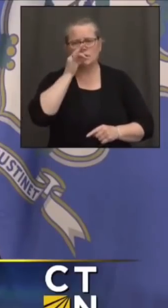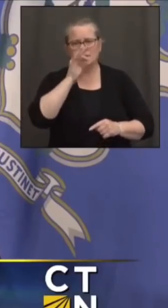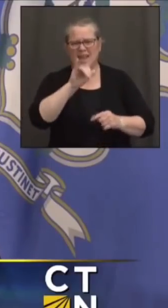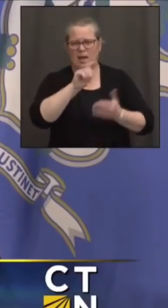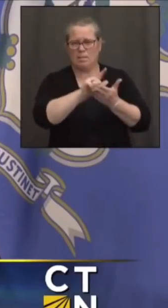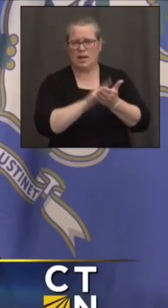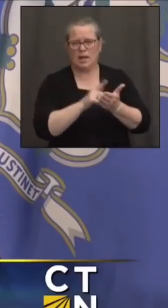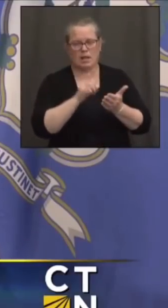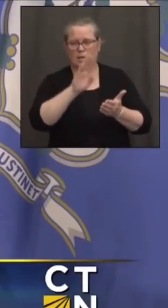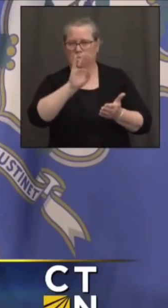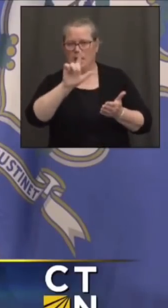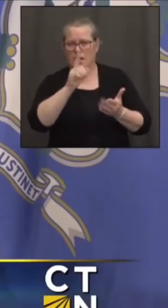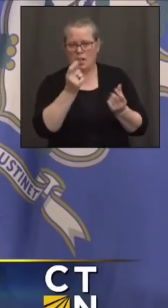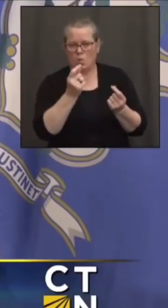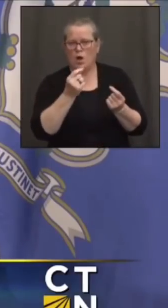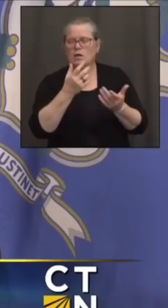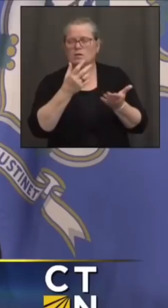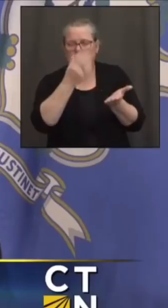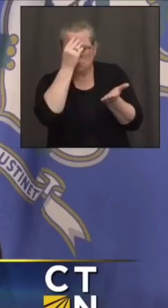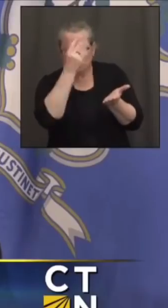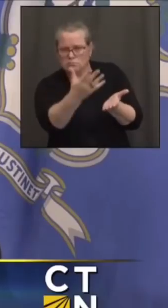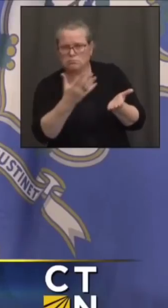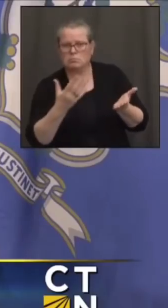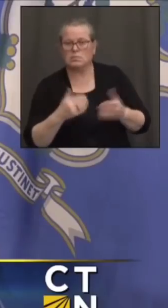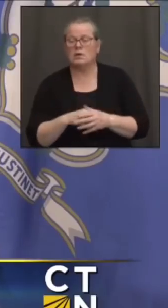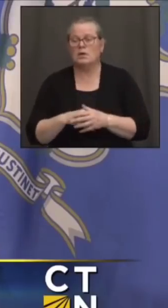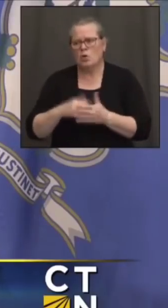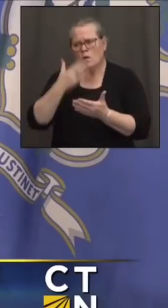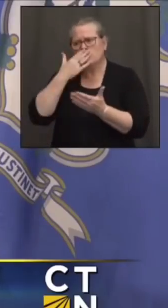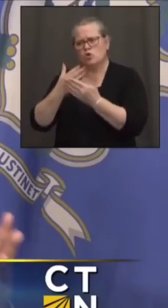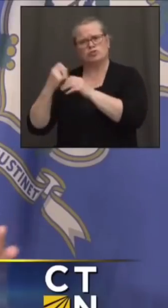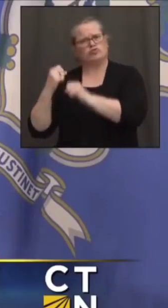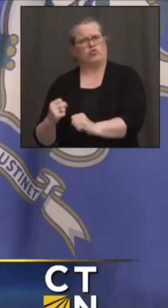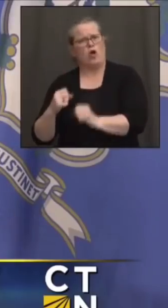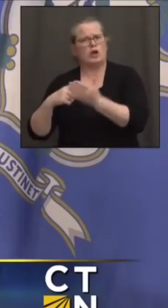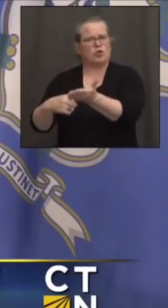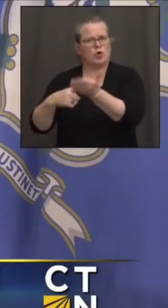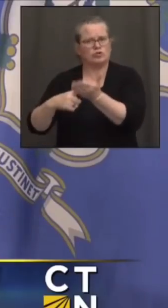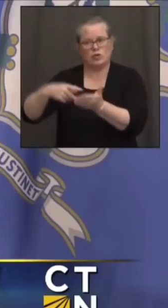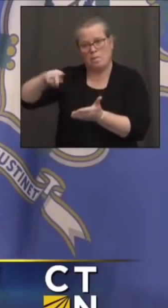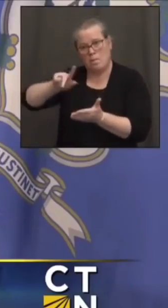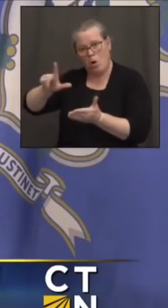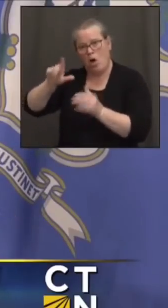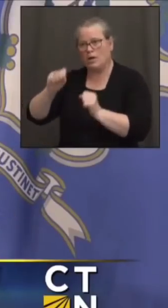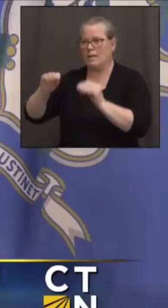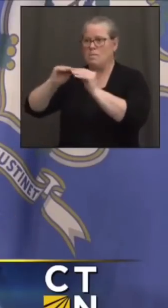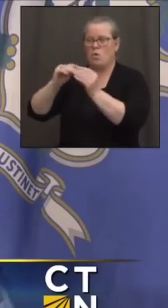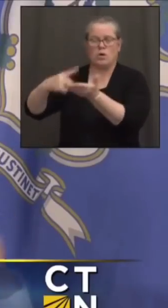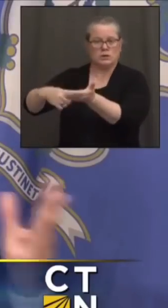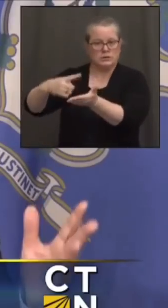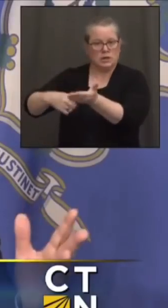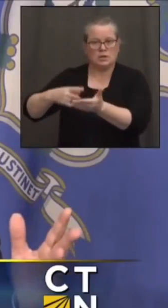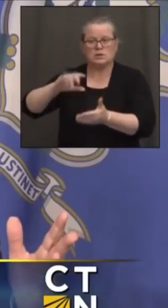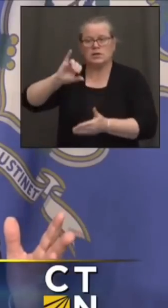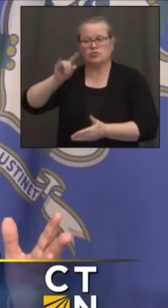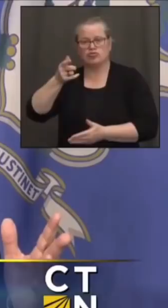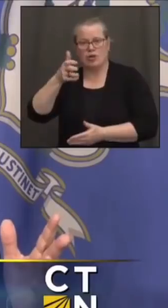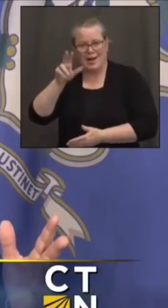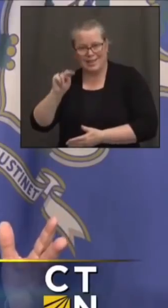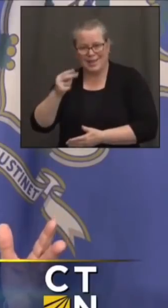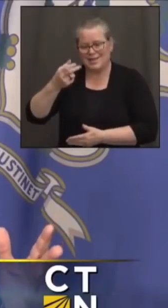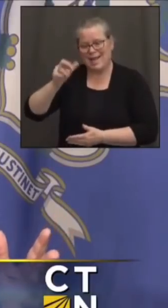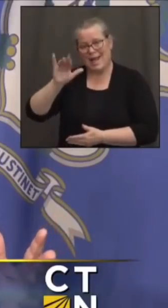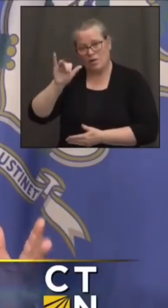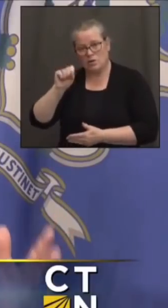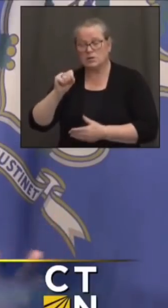having, good, strong negotiations. Paul can speak to this as well. Jonathan Harris taking the lead. Broad agreement